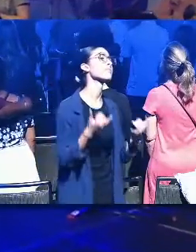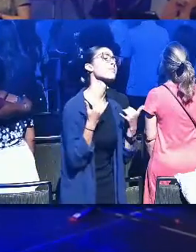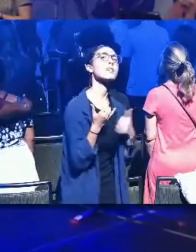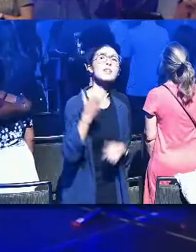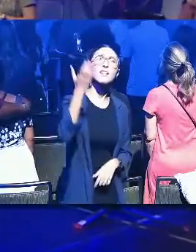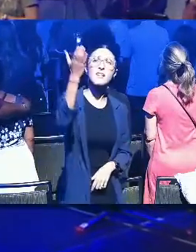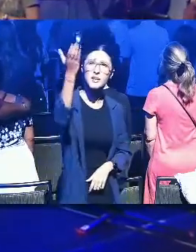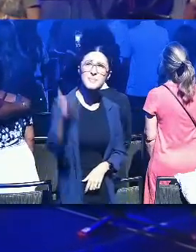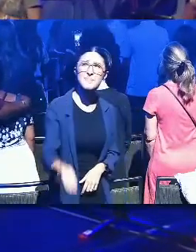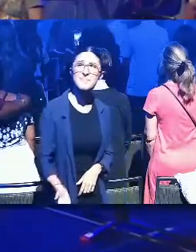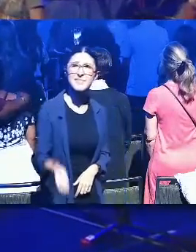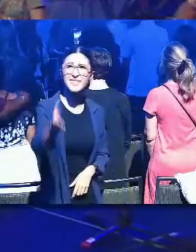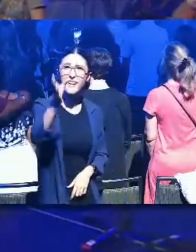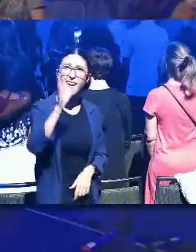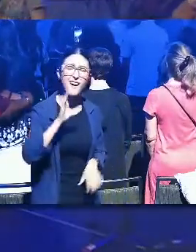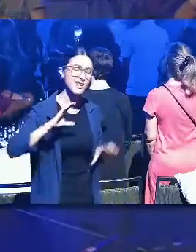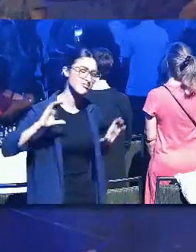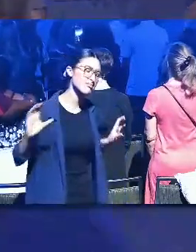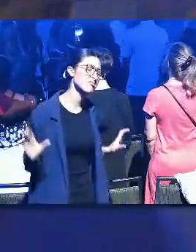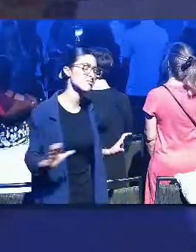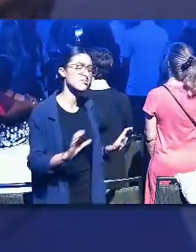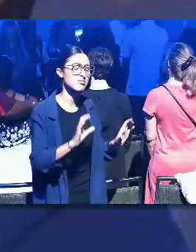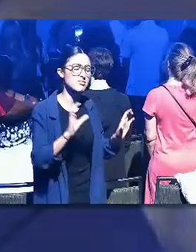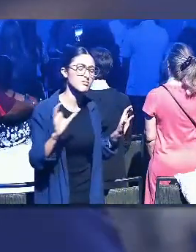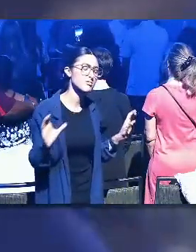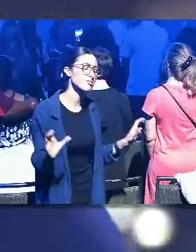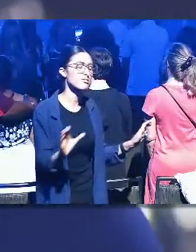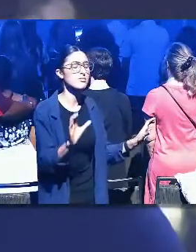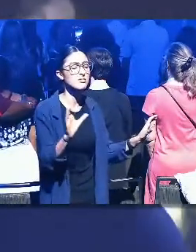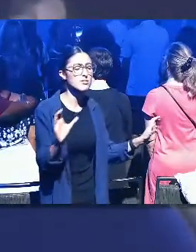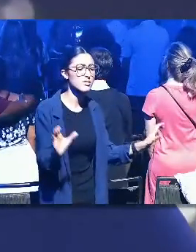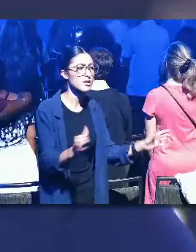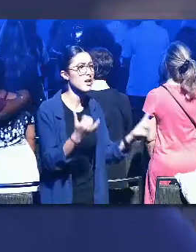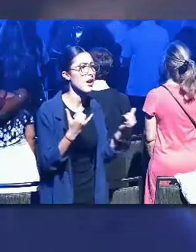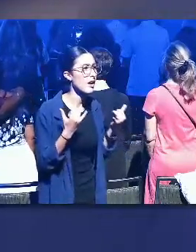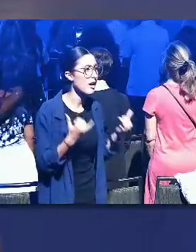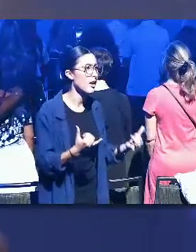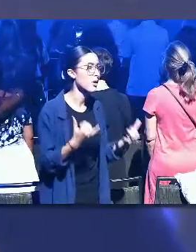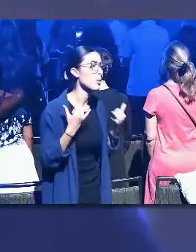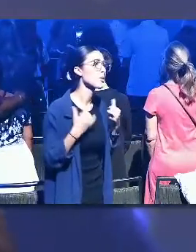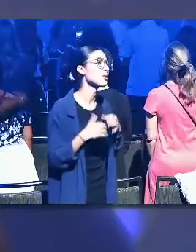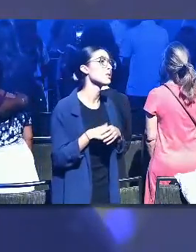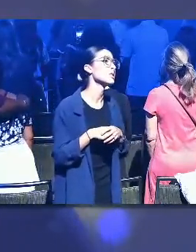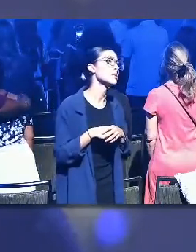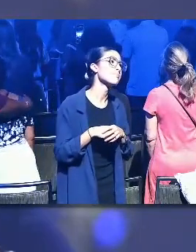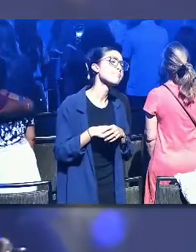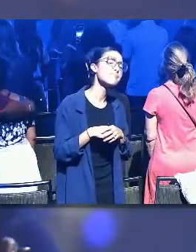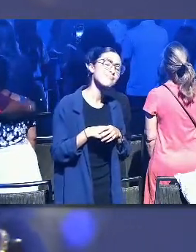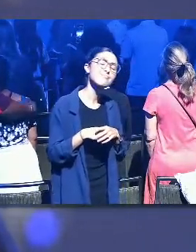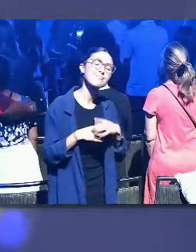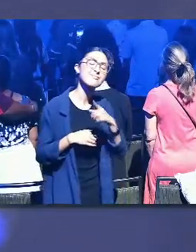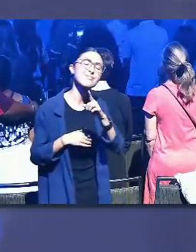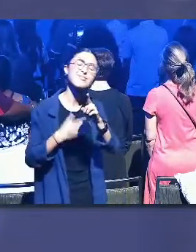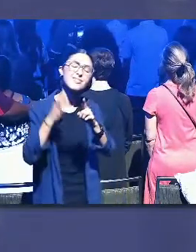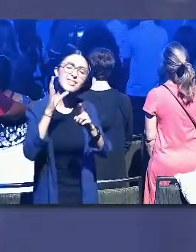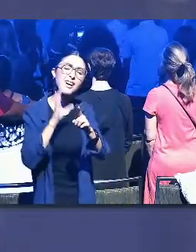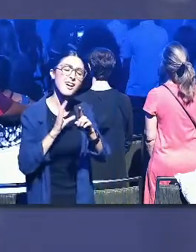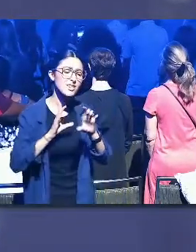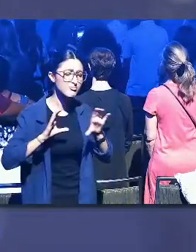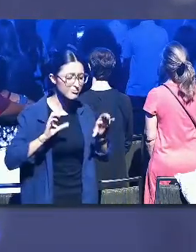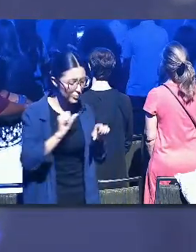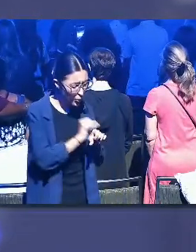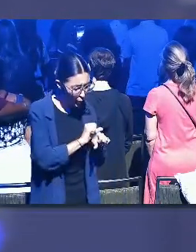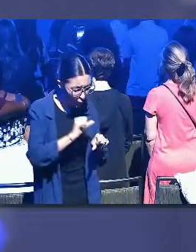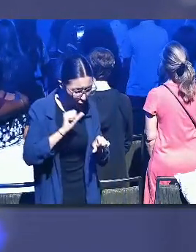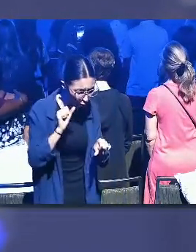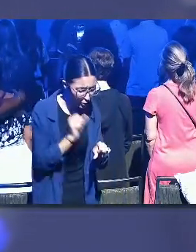He's working right now. He's working now. He's working right now.